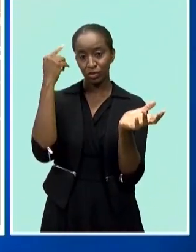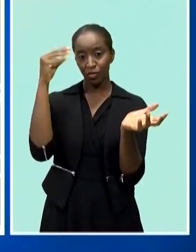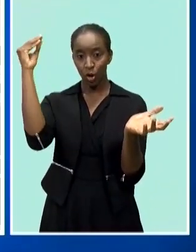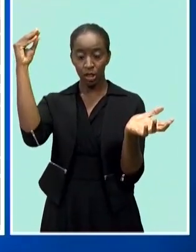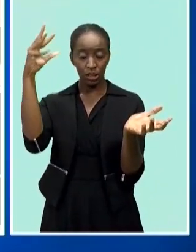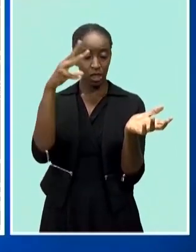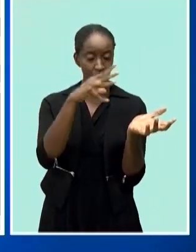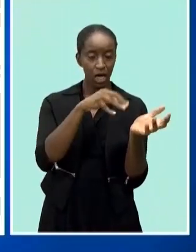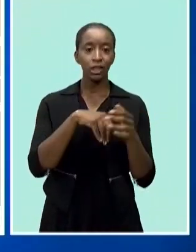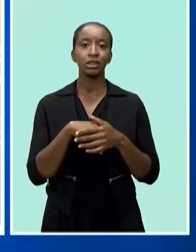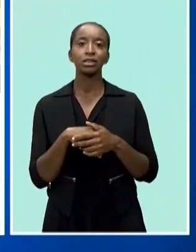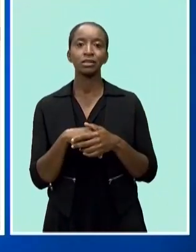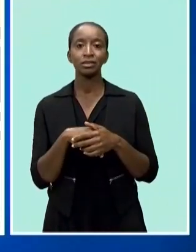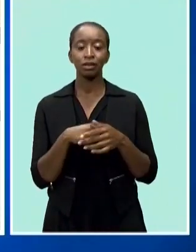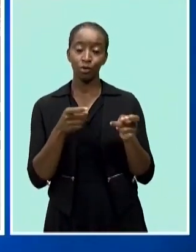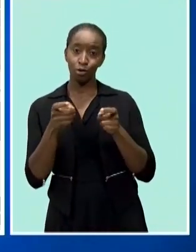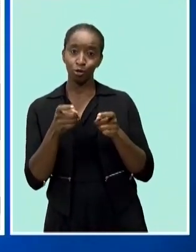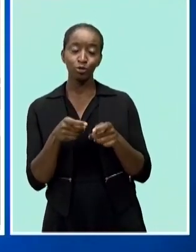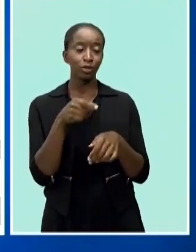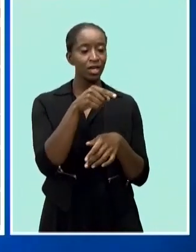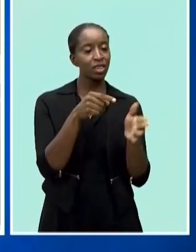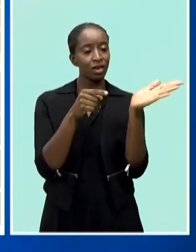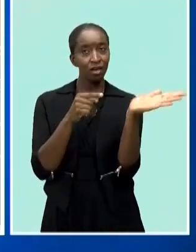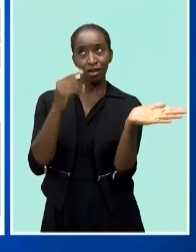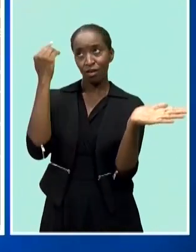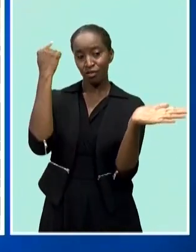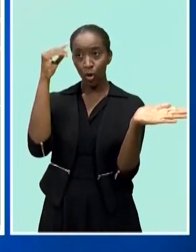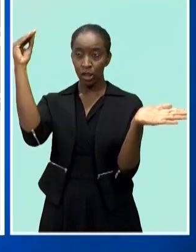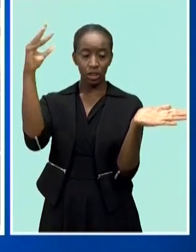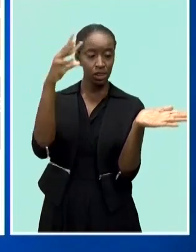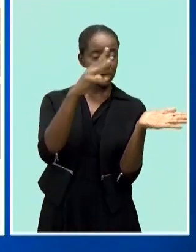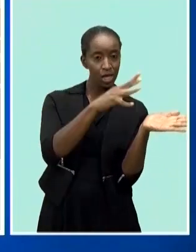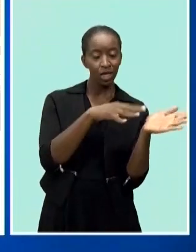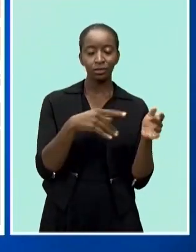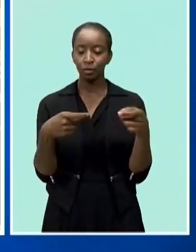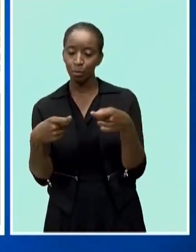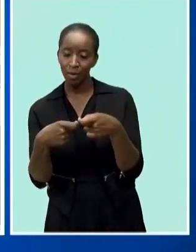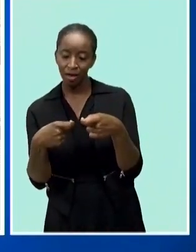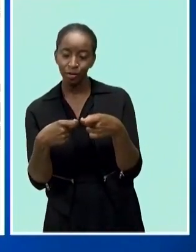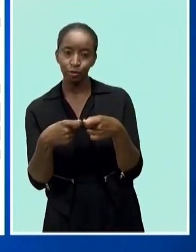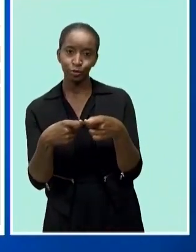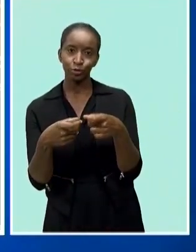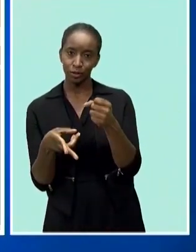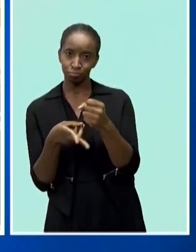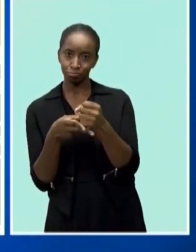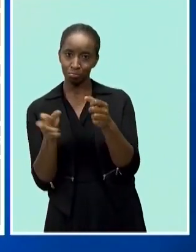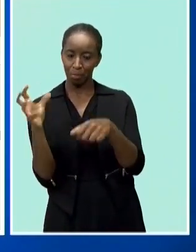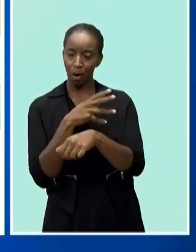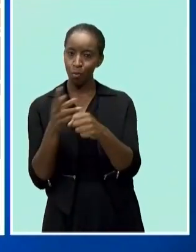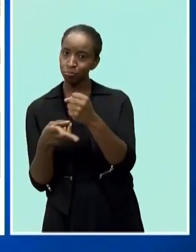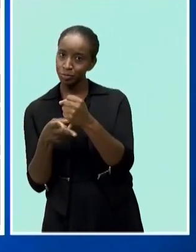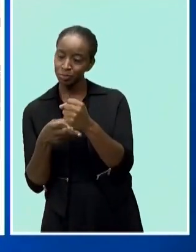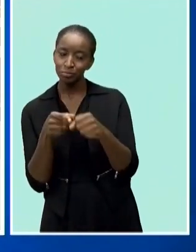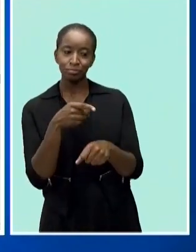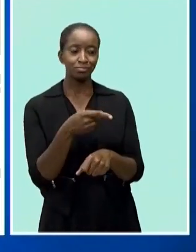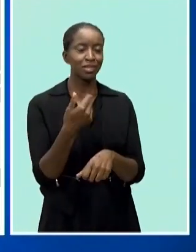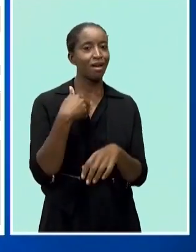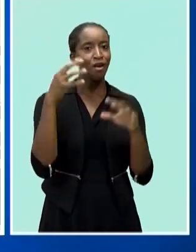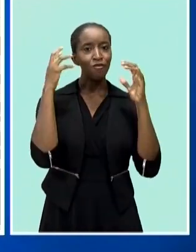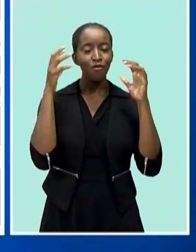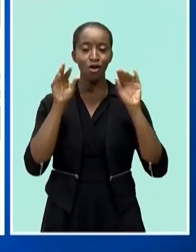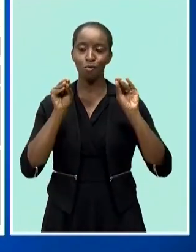panel, and battery. And he is getting his business done very effectively. Surround speakers too. Surround speakers.